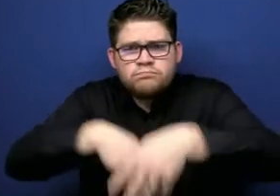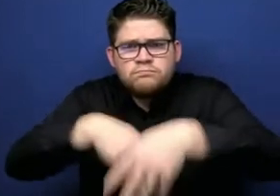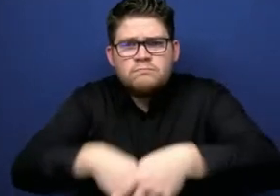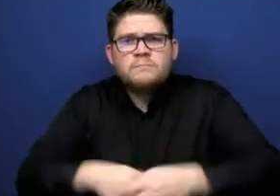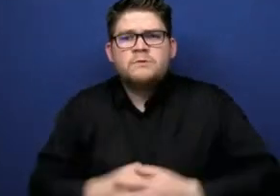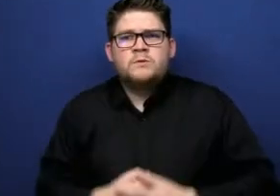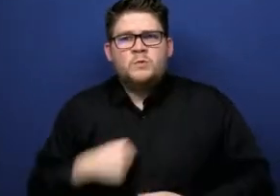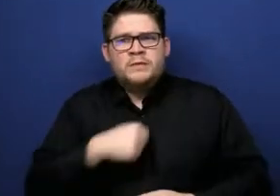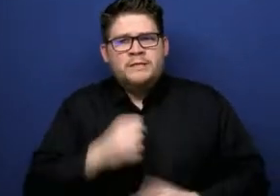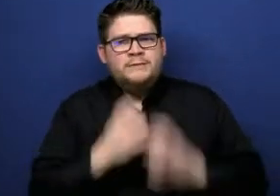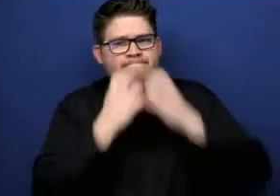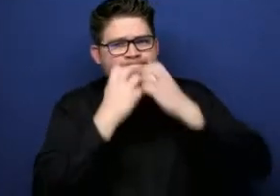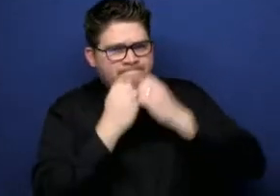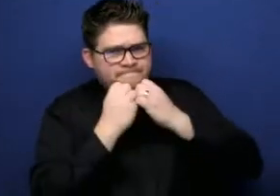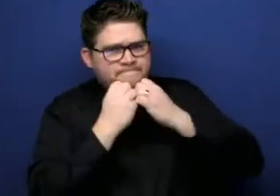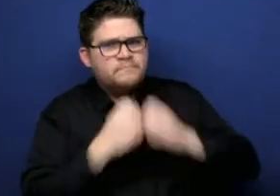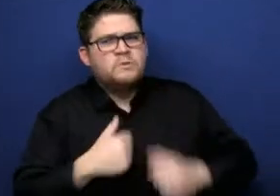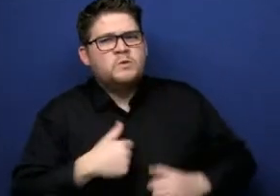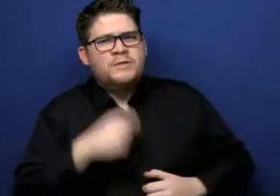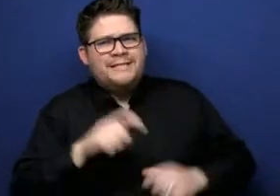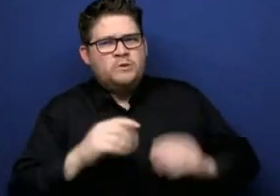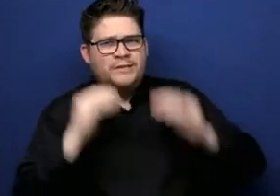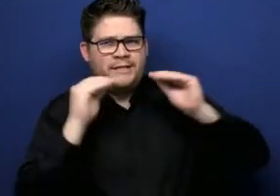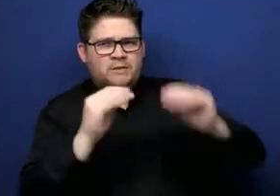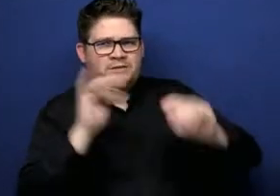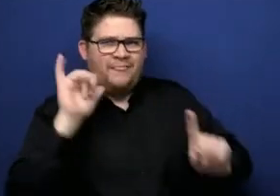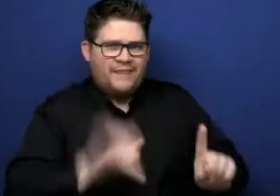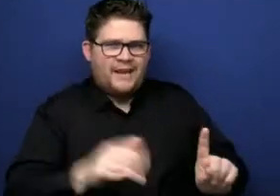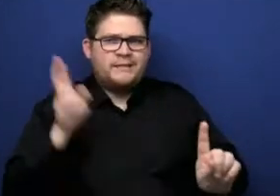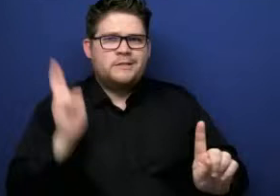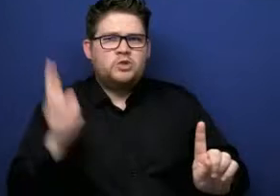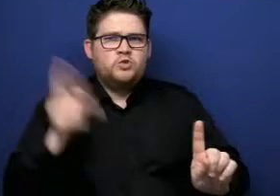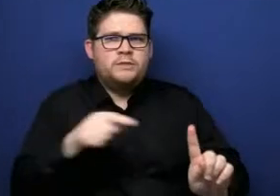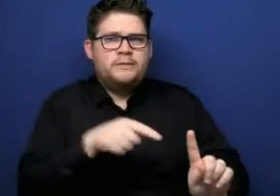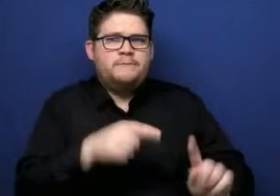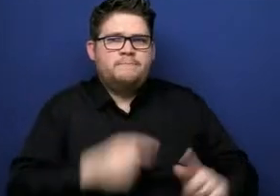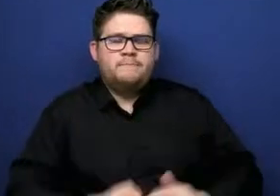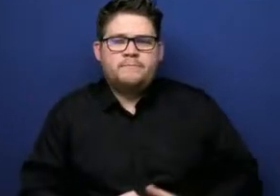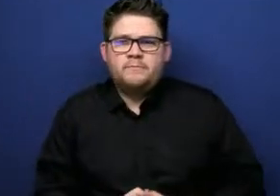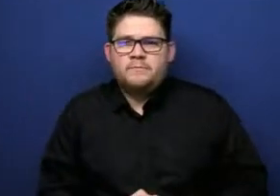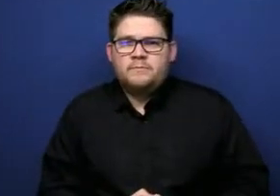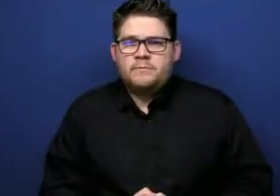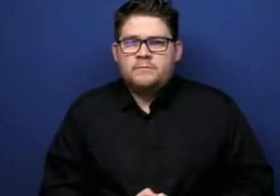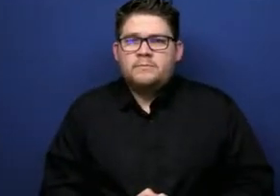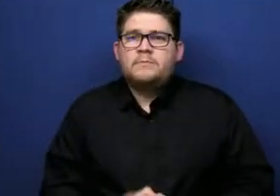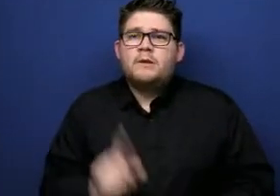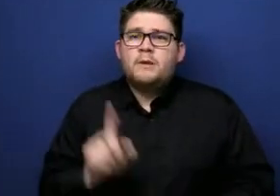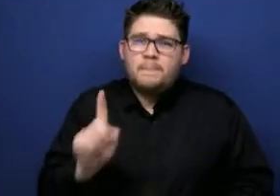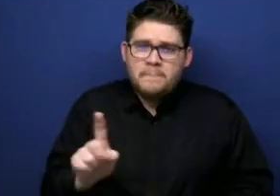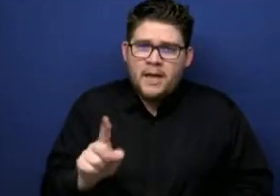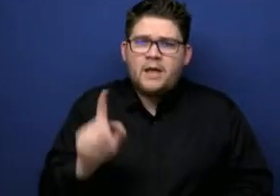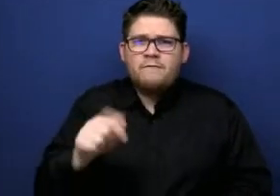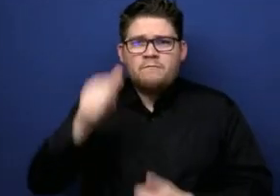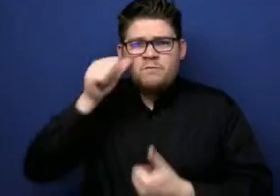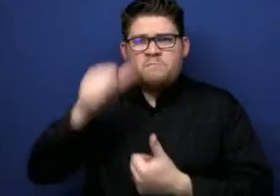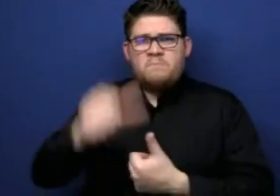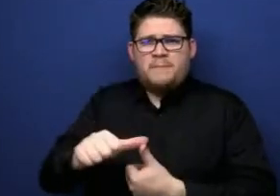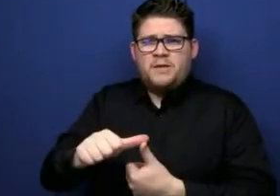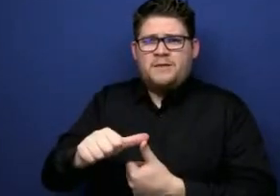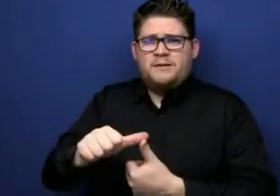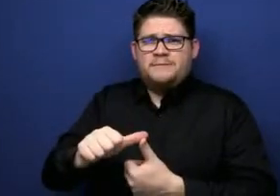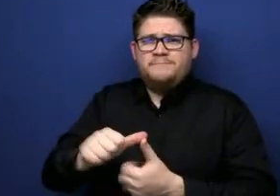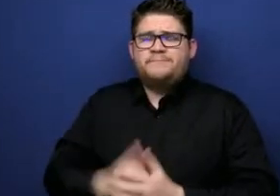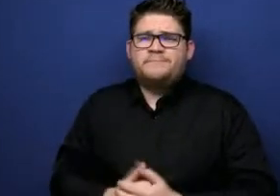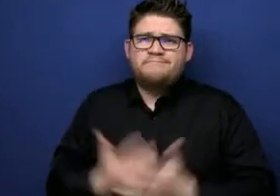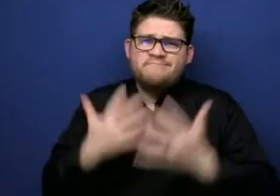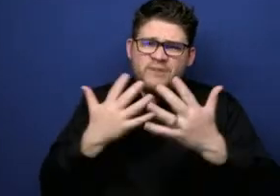here. What also deserves remembering is that Canada, as others, failed prior to the